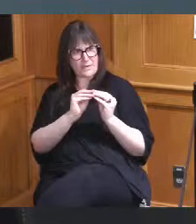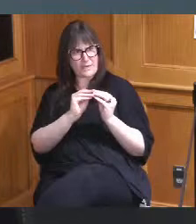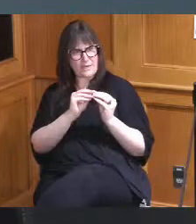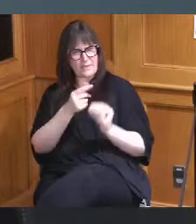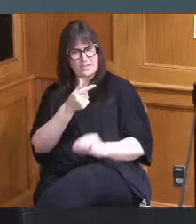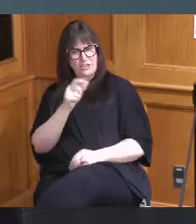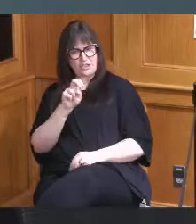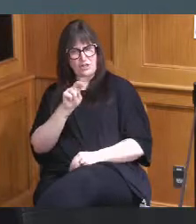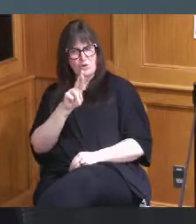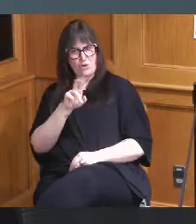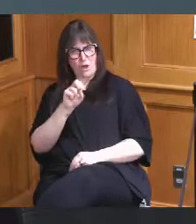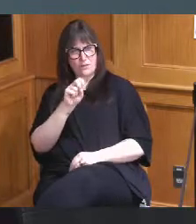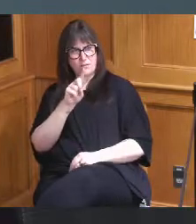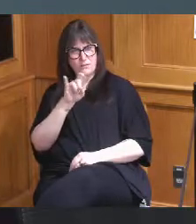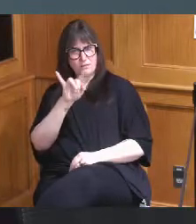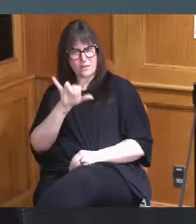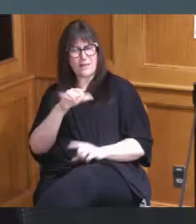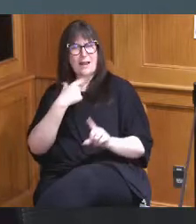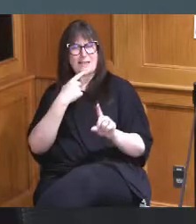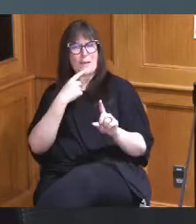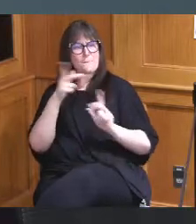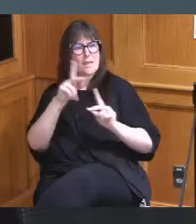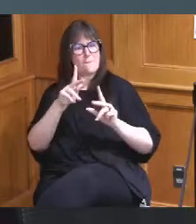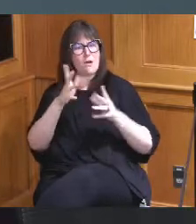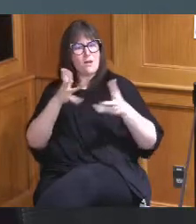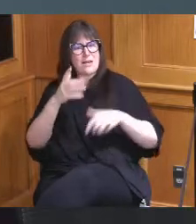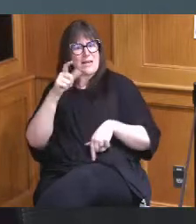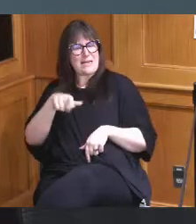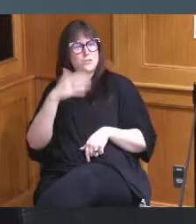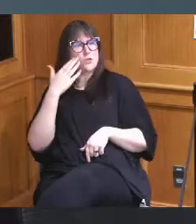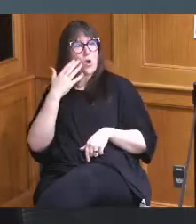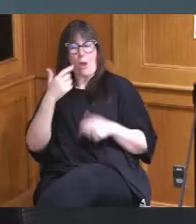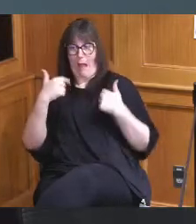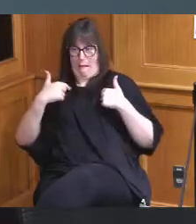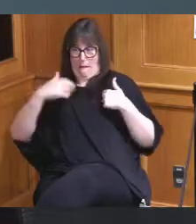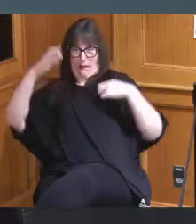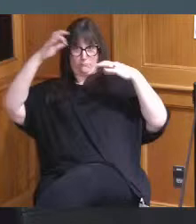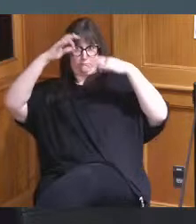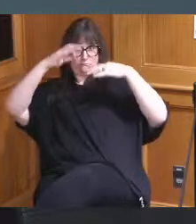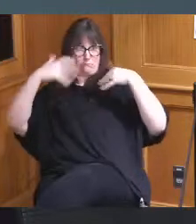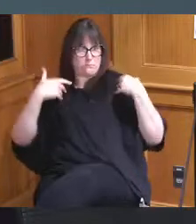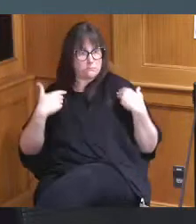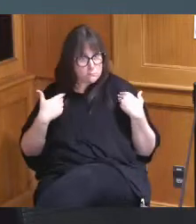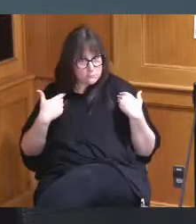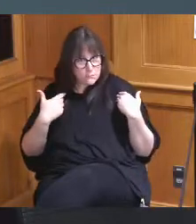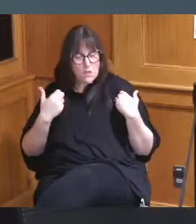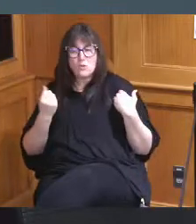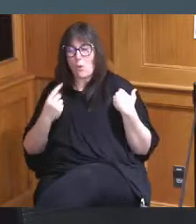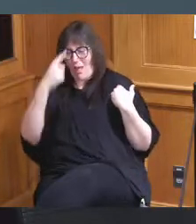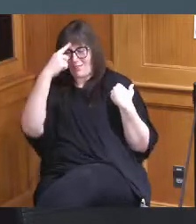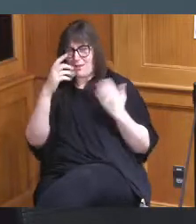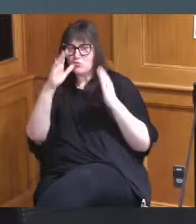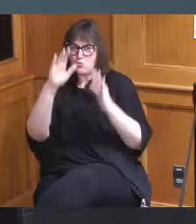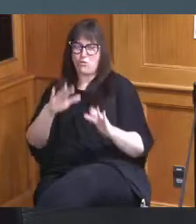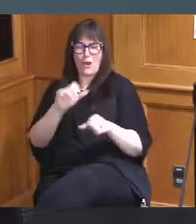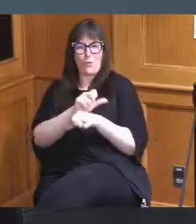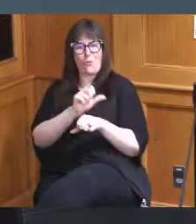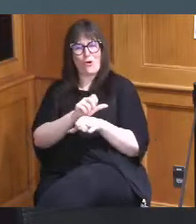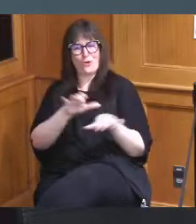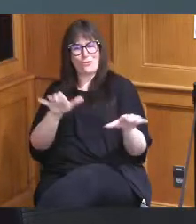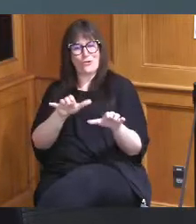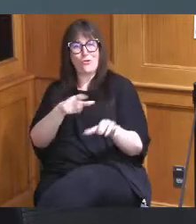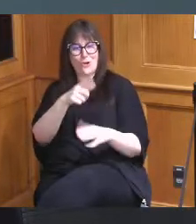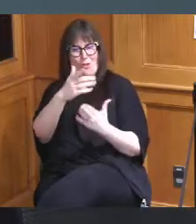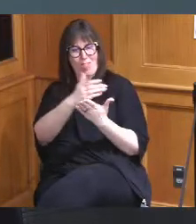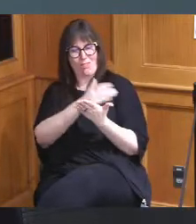ICRC-TV, and I said, people need to know about you. But people knew about you, but I didn't know about you. So I think it's great, the work that you do. And as you